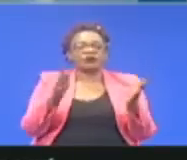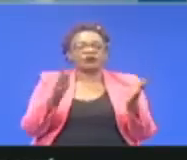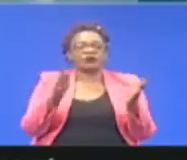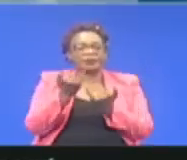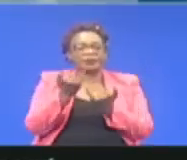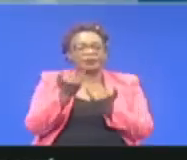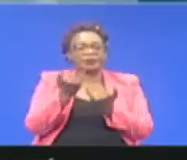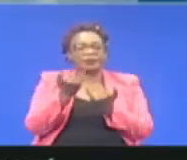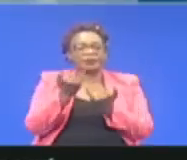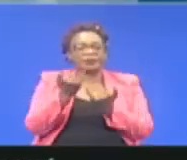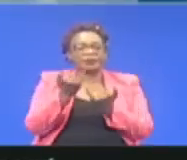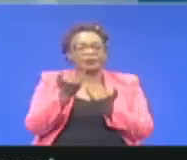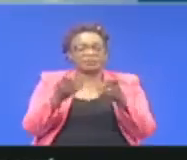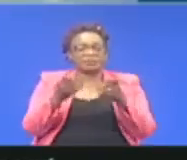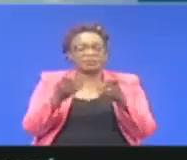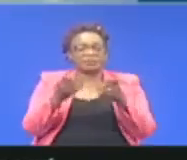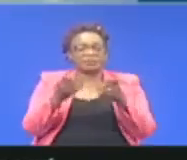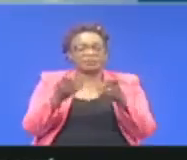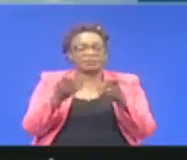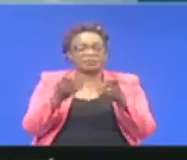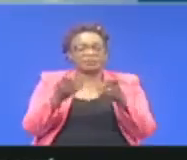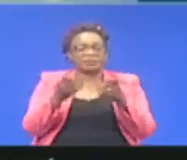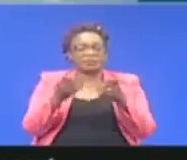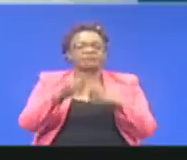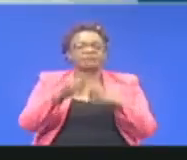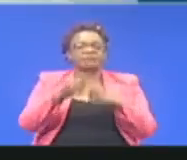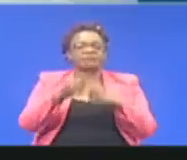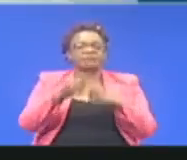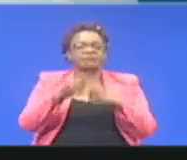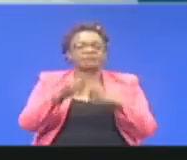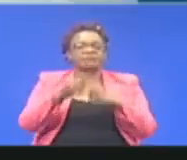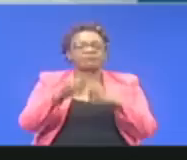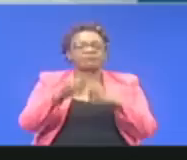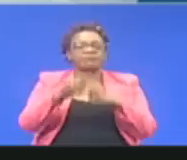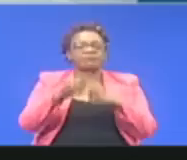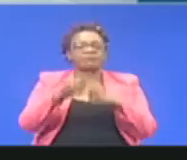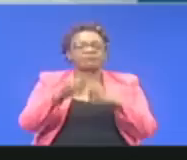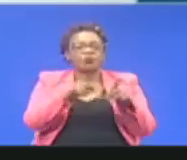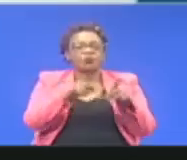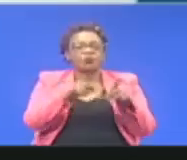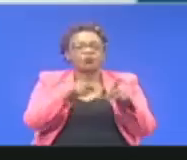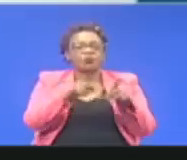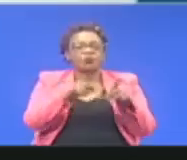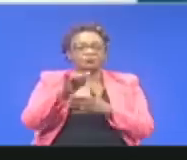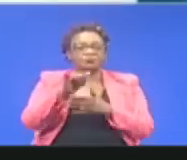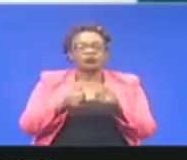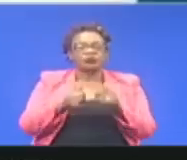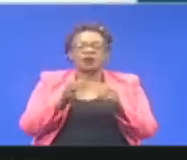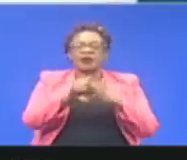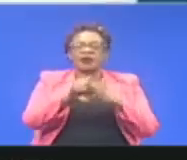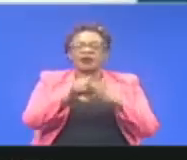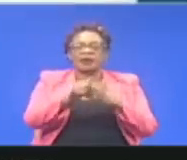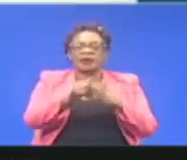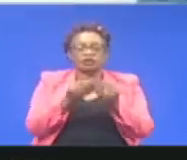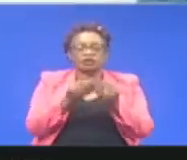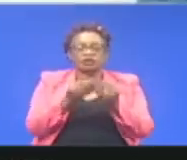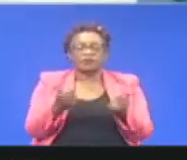disciplinary process on the employee who authored the promotion communication, which will guide our steps on addressing the matter